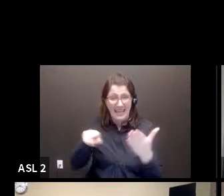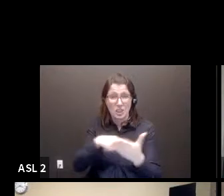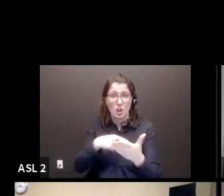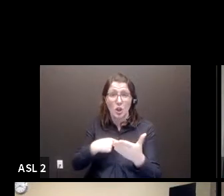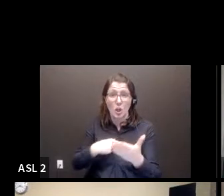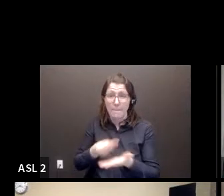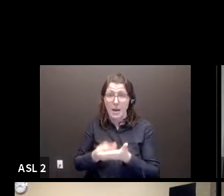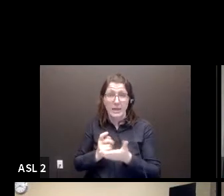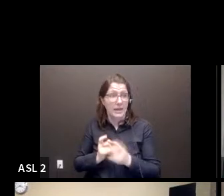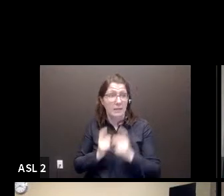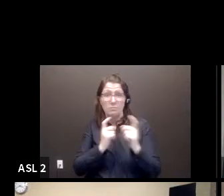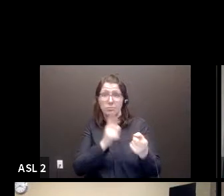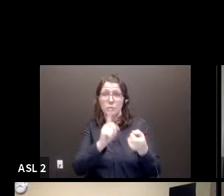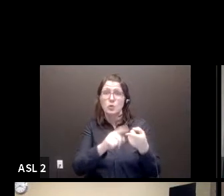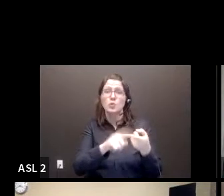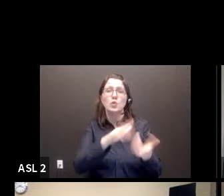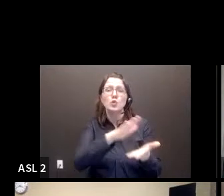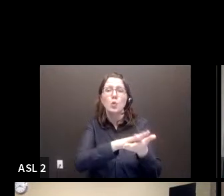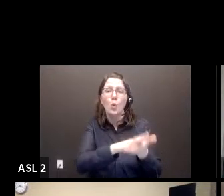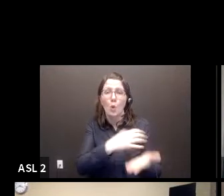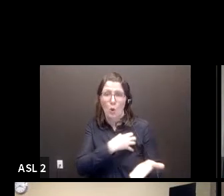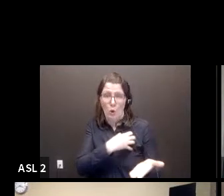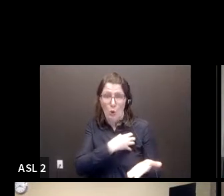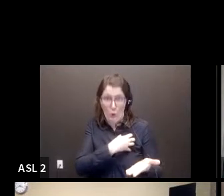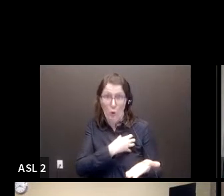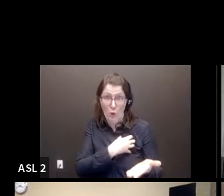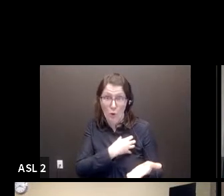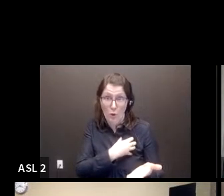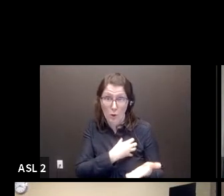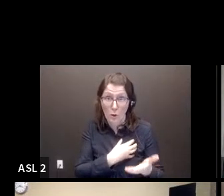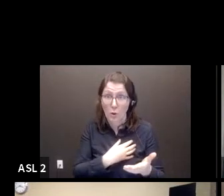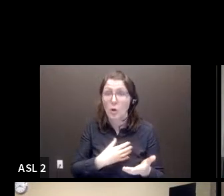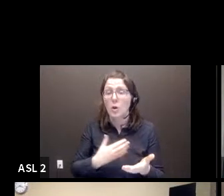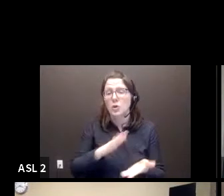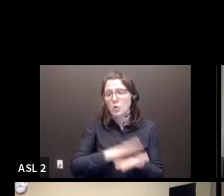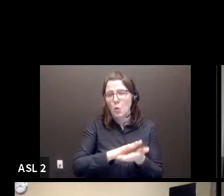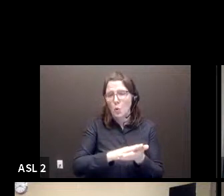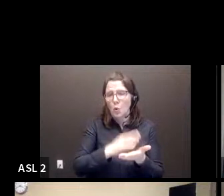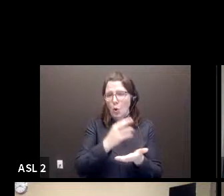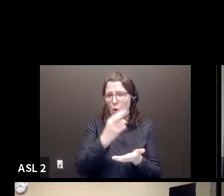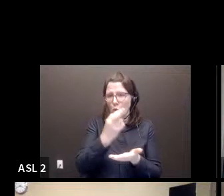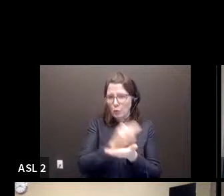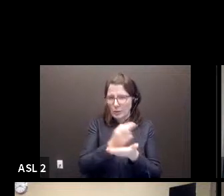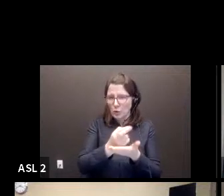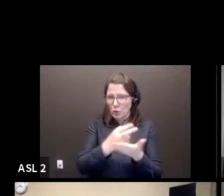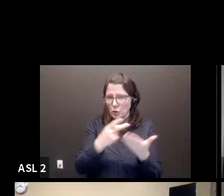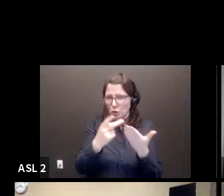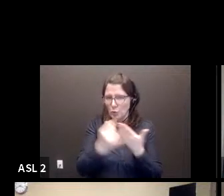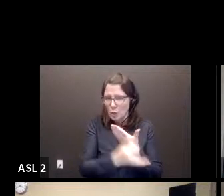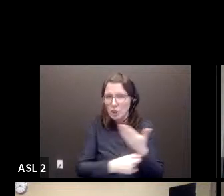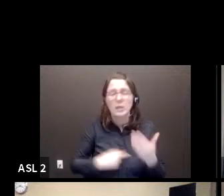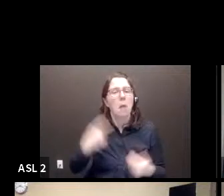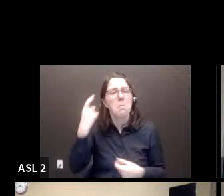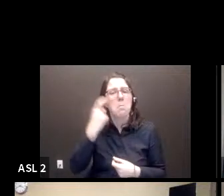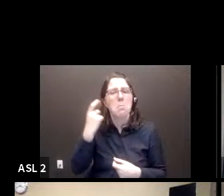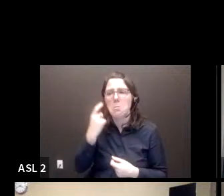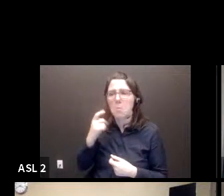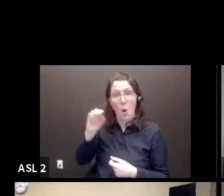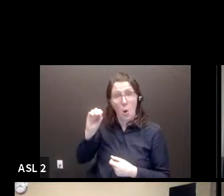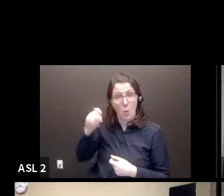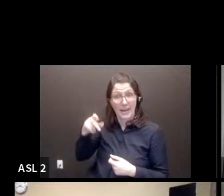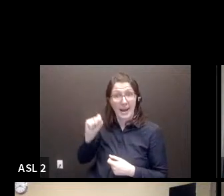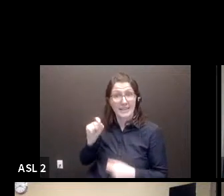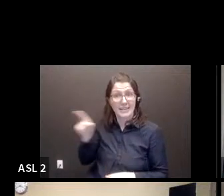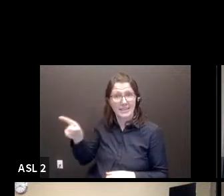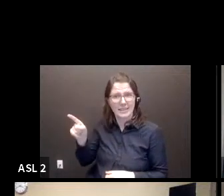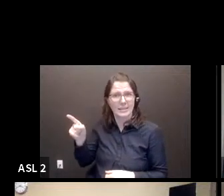another budget pressure given that the grant supporting the program was cancelled why would the ops or it's unclear to me at least why the obs would